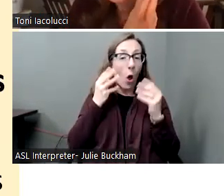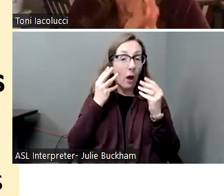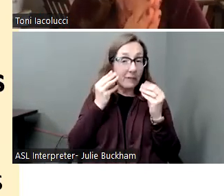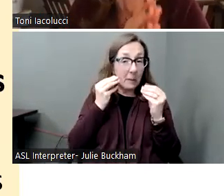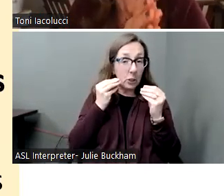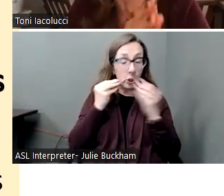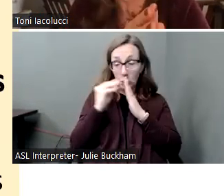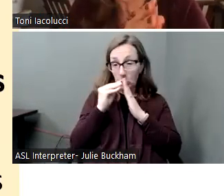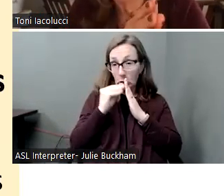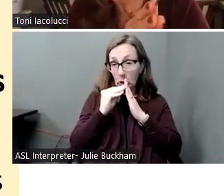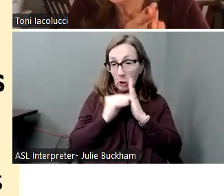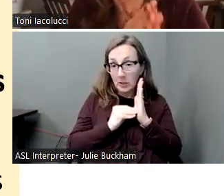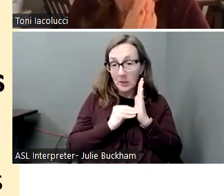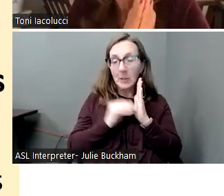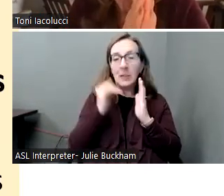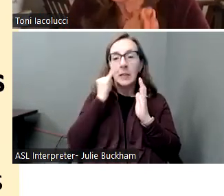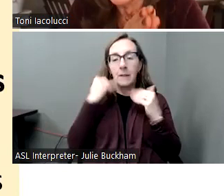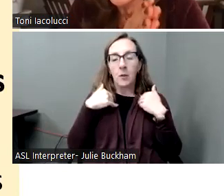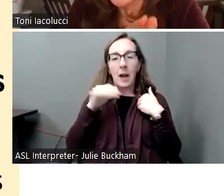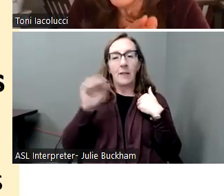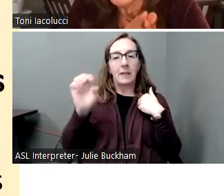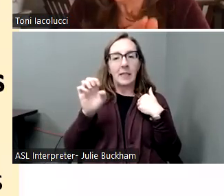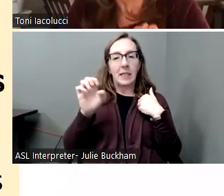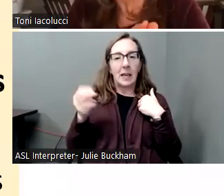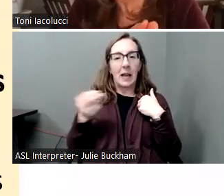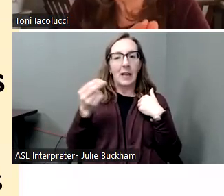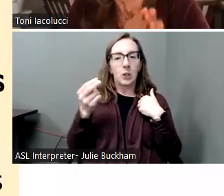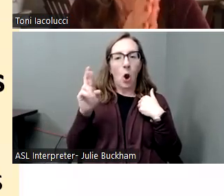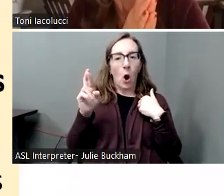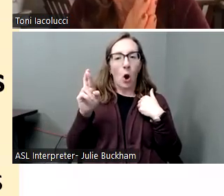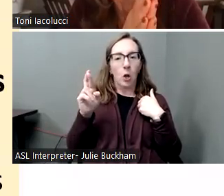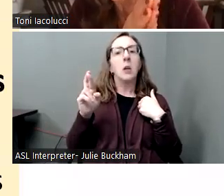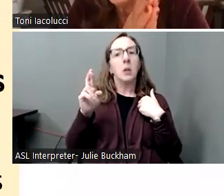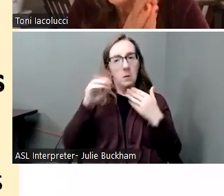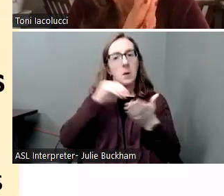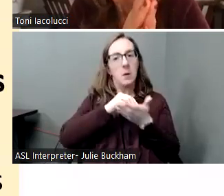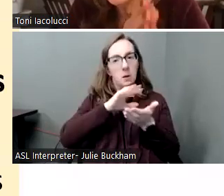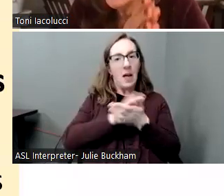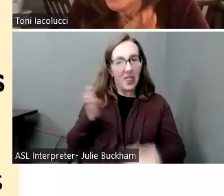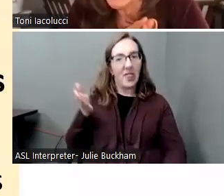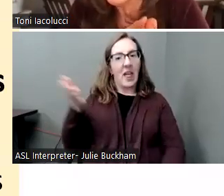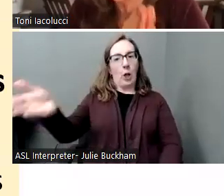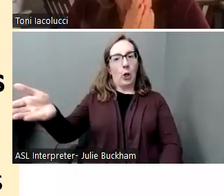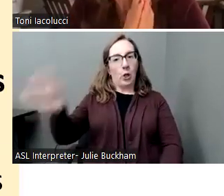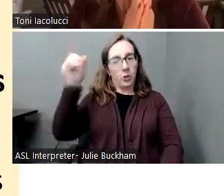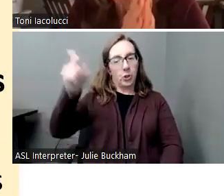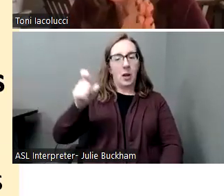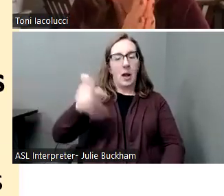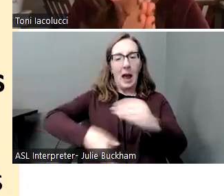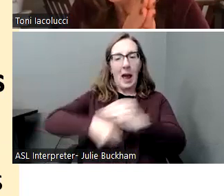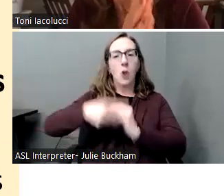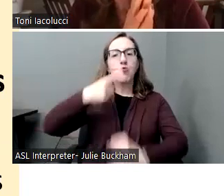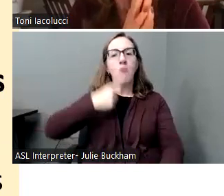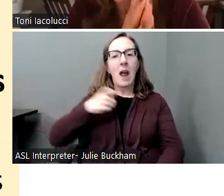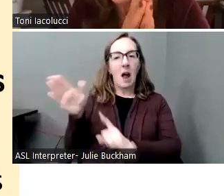if you have access to EHRs, that's where it should be, electronic health records, and it should be red flagged. So no matter what